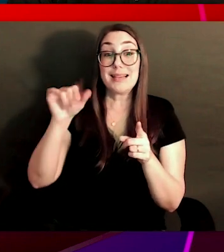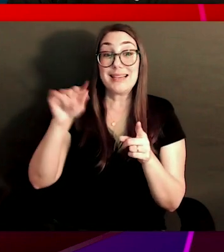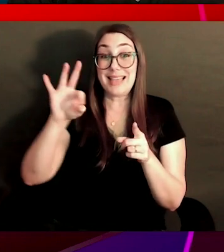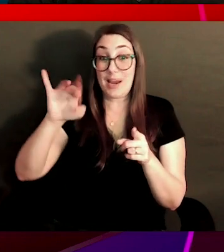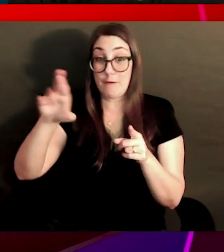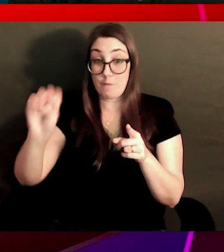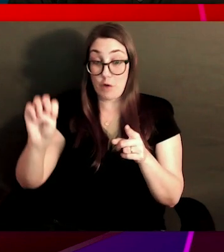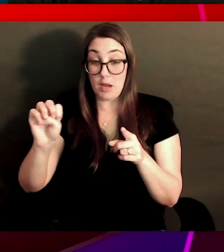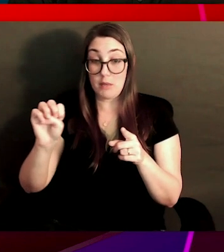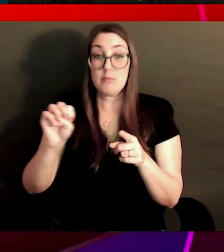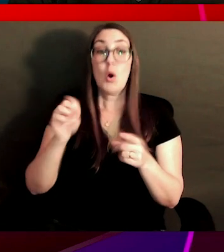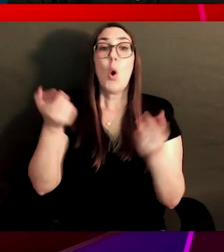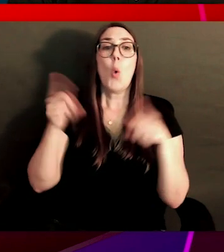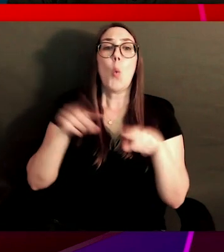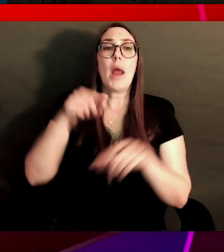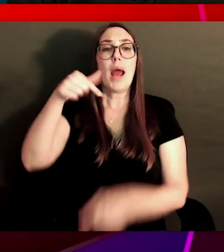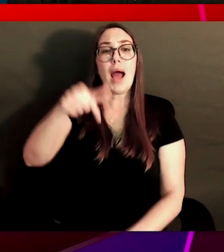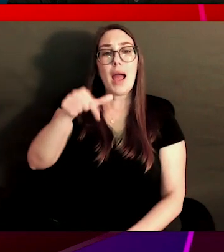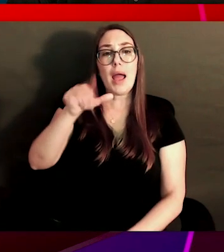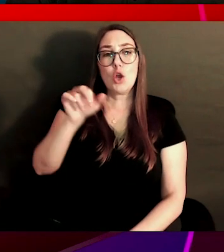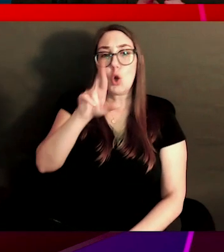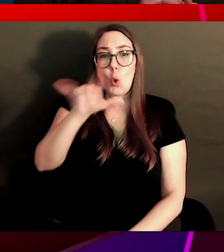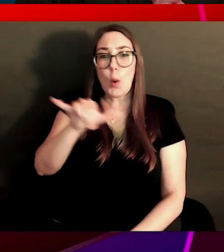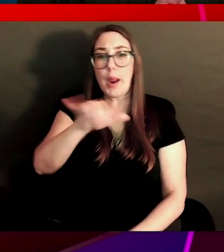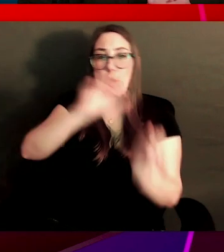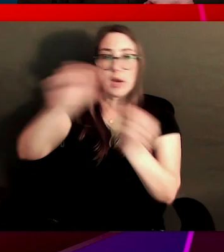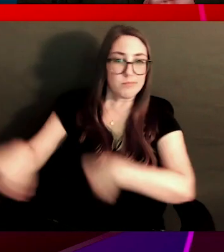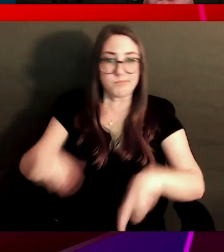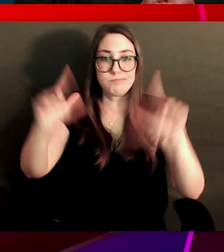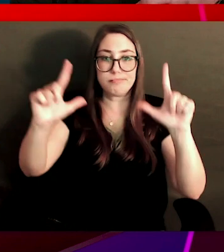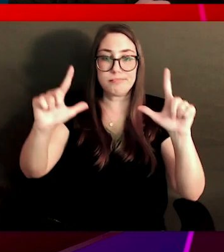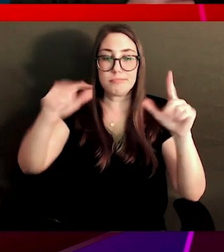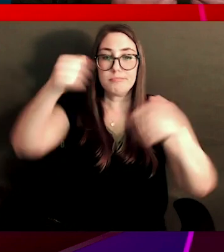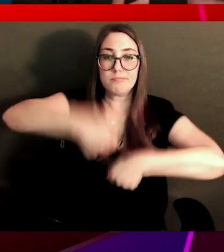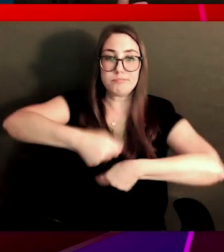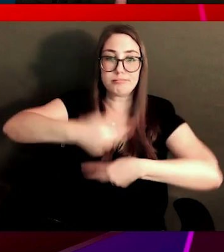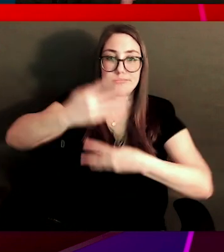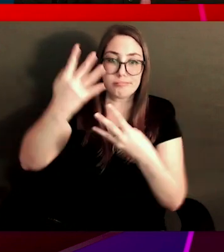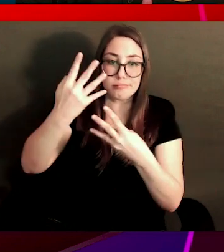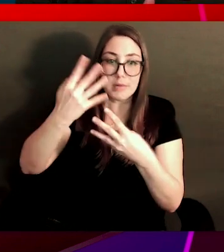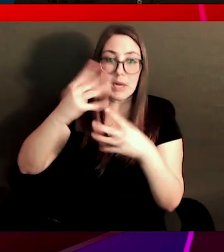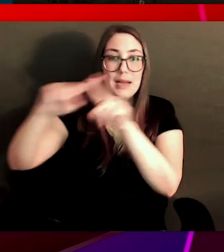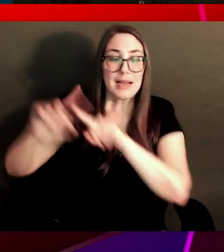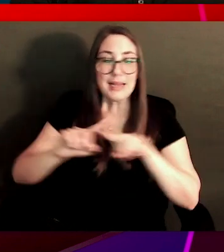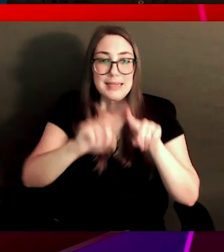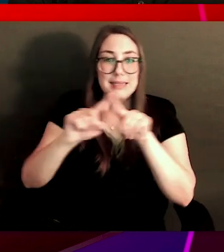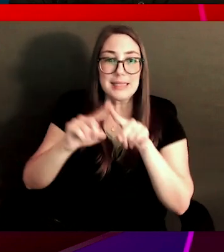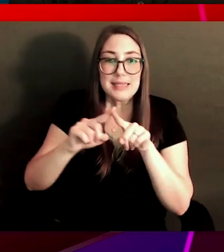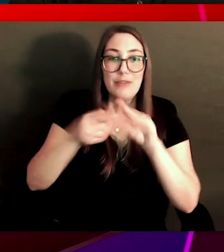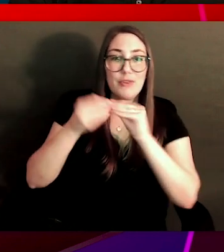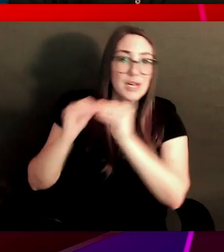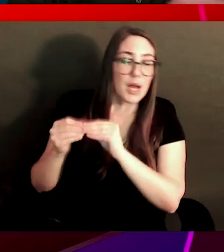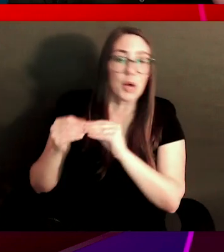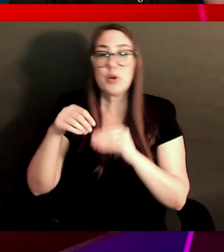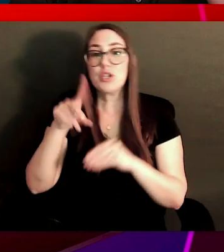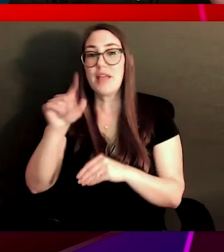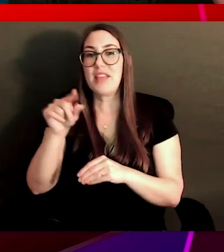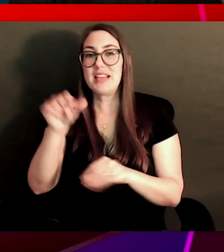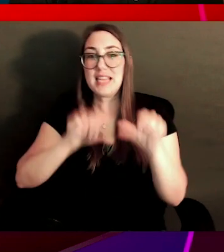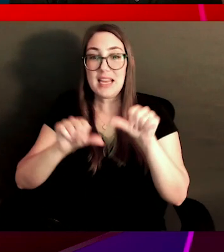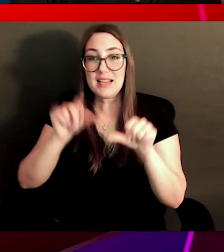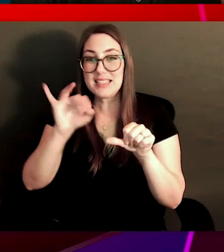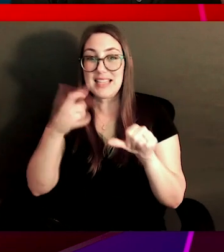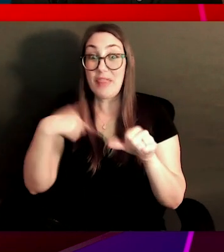will automatically render a number of different distributions of the data set, as well as insights that we can go ahead and use. Gotcha.